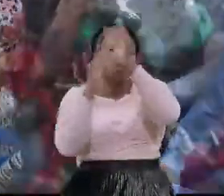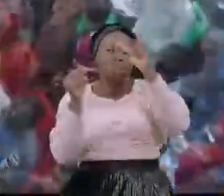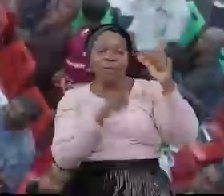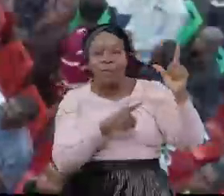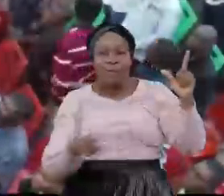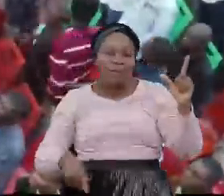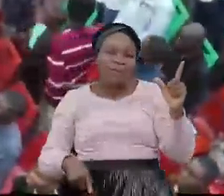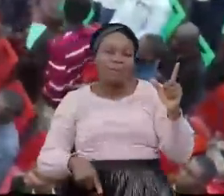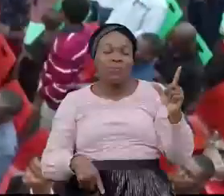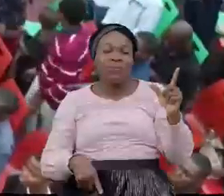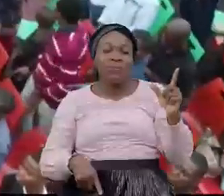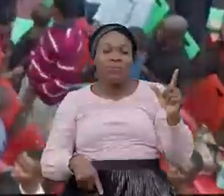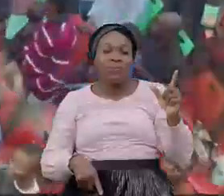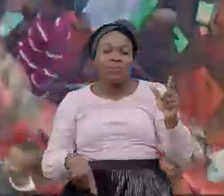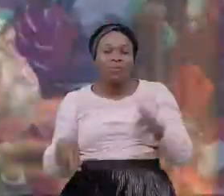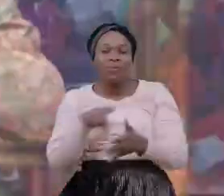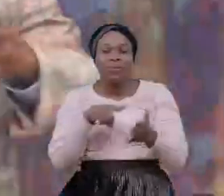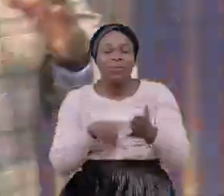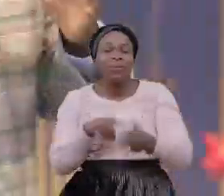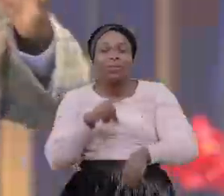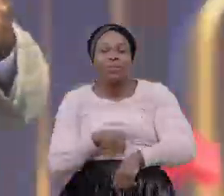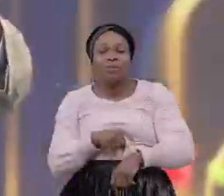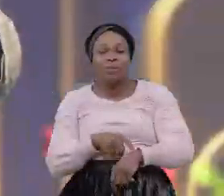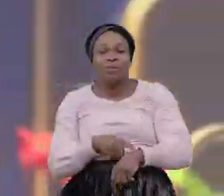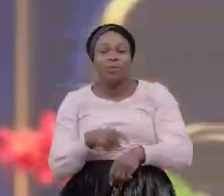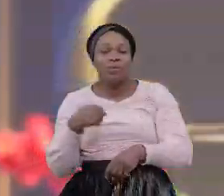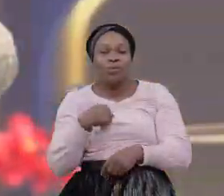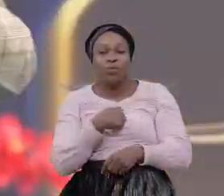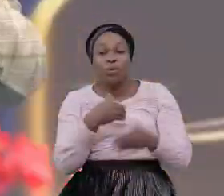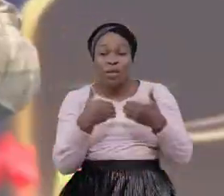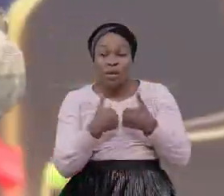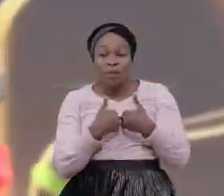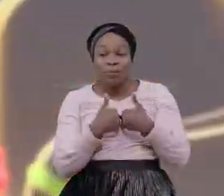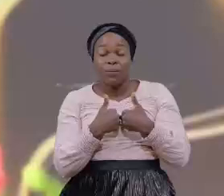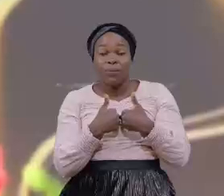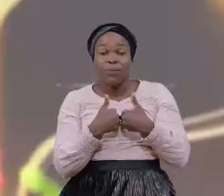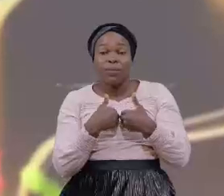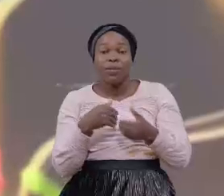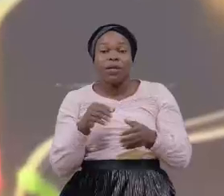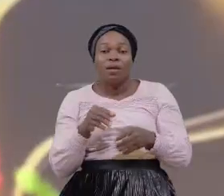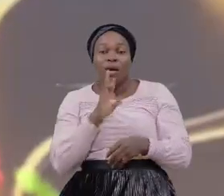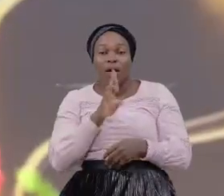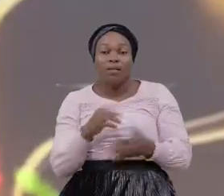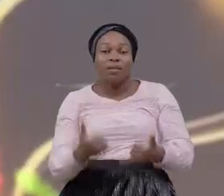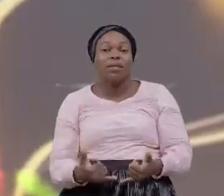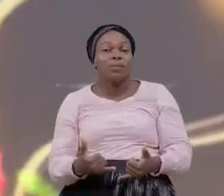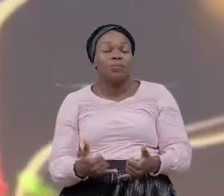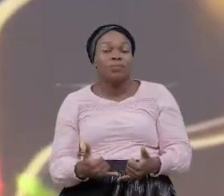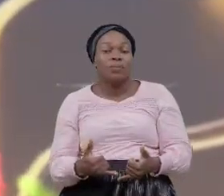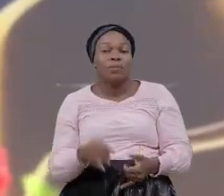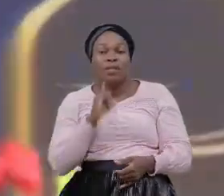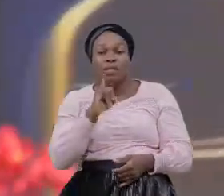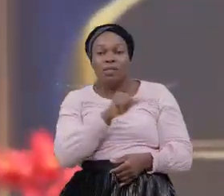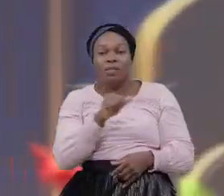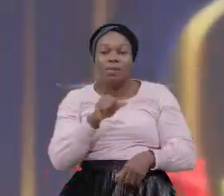This session we have is a session of combined meetings. We